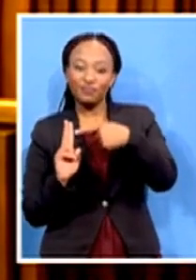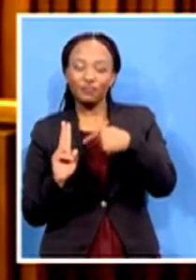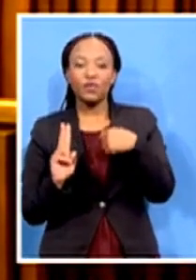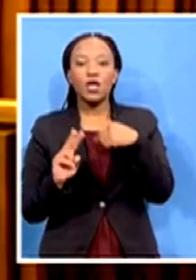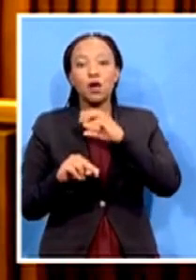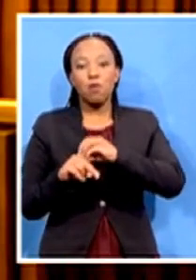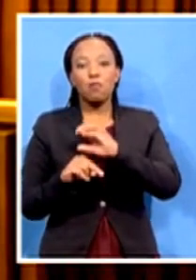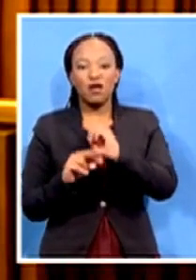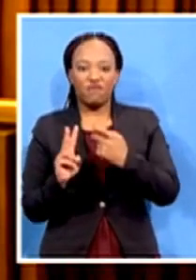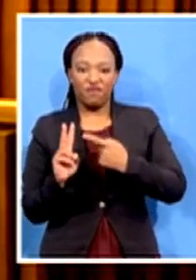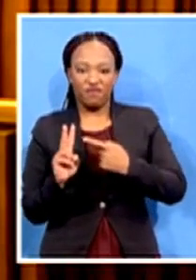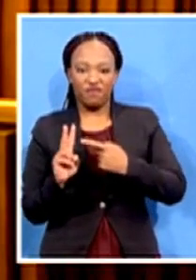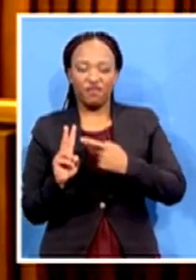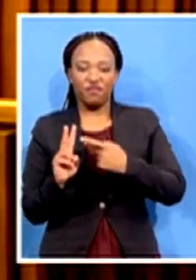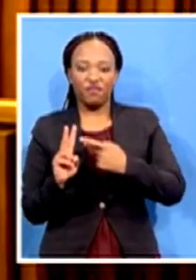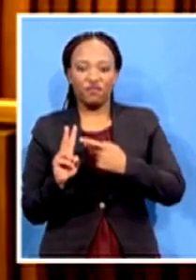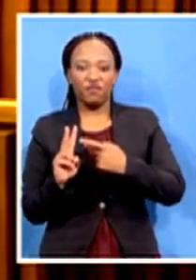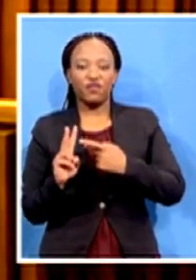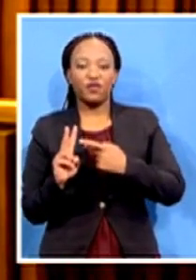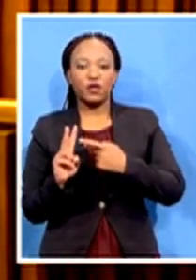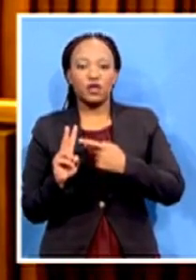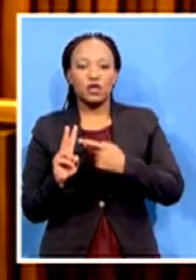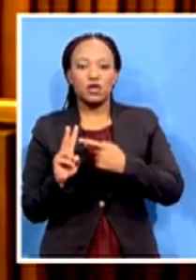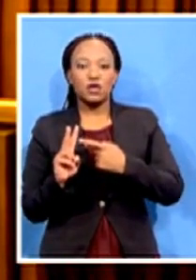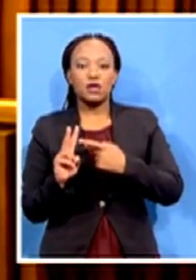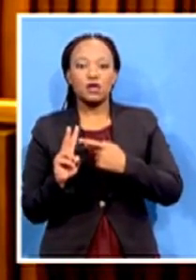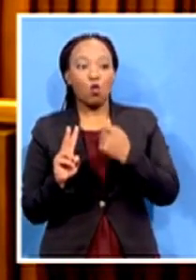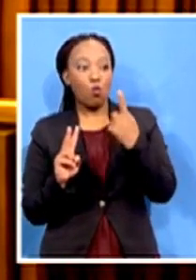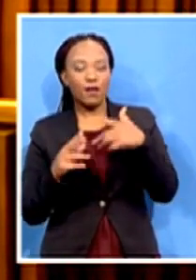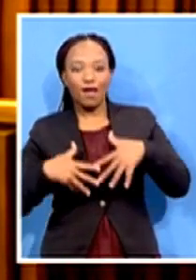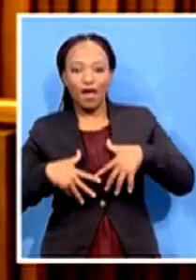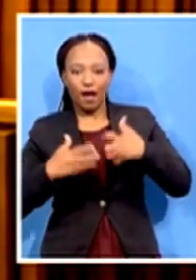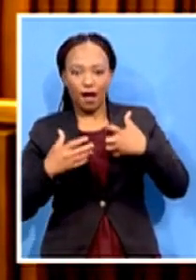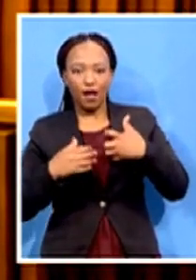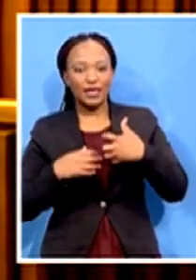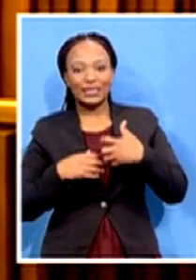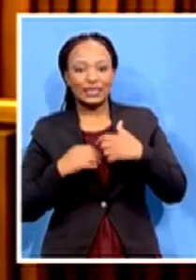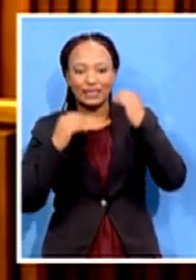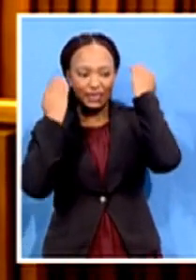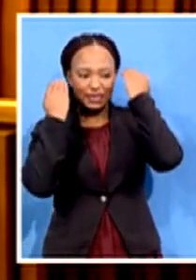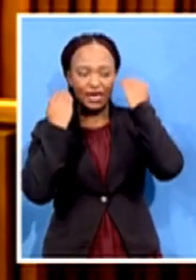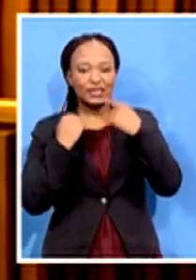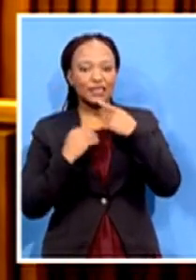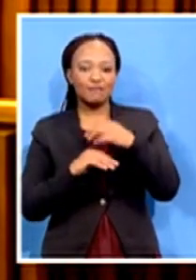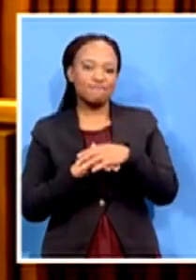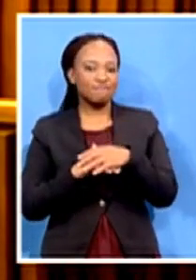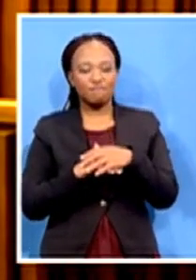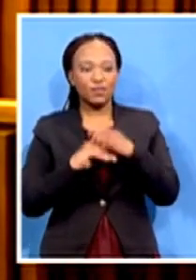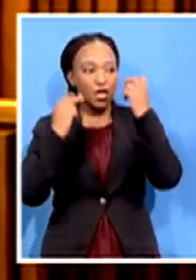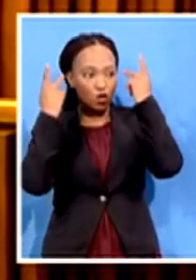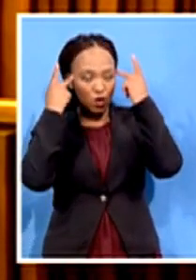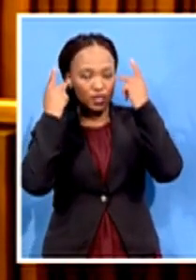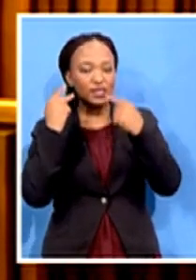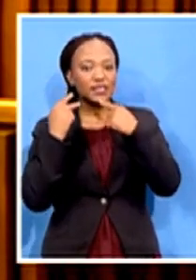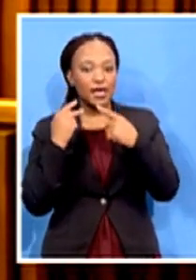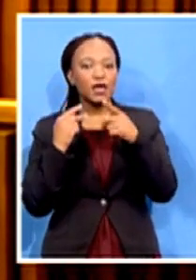simply wouldn't hold. That is what the judge basically said yesterday. An epidemiologist was also due to take the stand. But we heard very